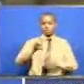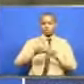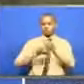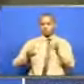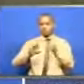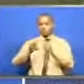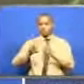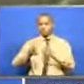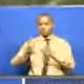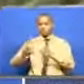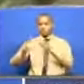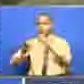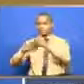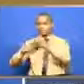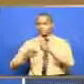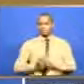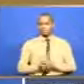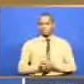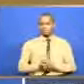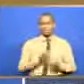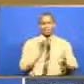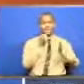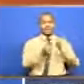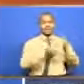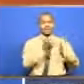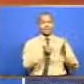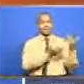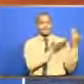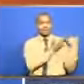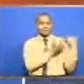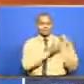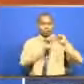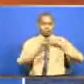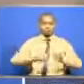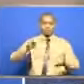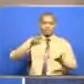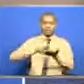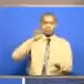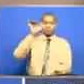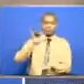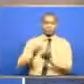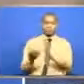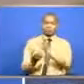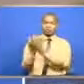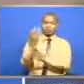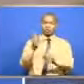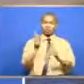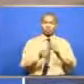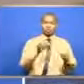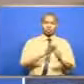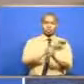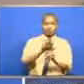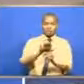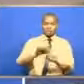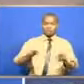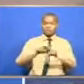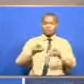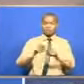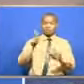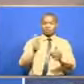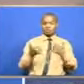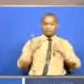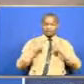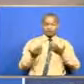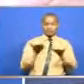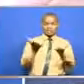2027. However, the industry is expected to register less growth this year, occasioned by the COVID-19 pandemic, which has depressed demand